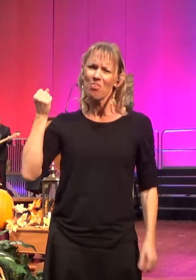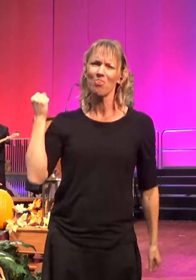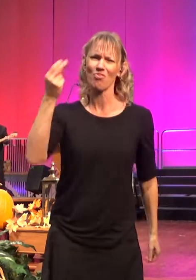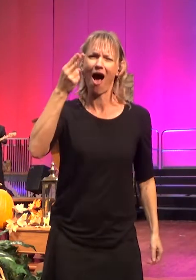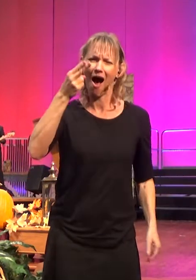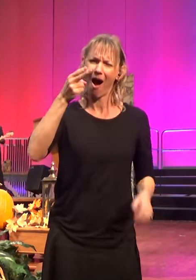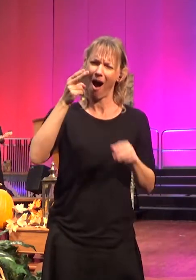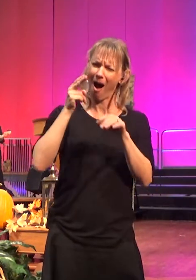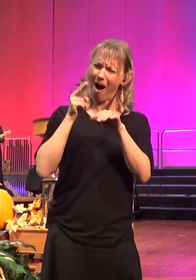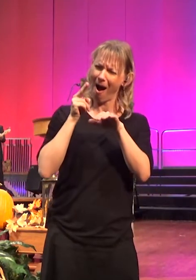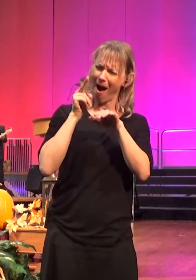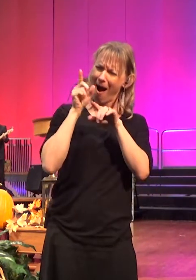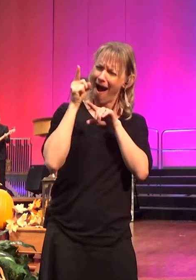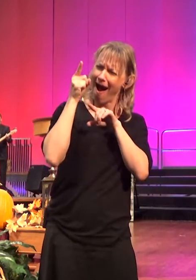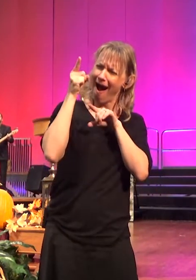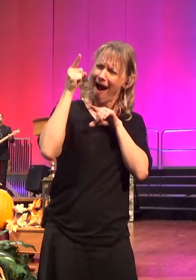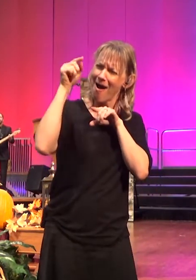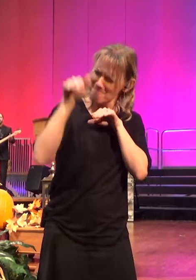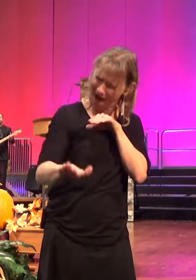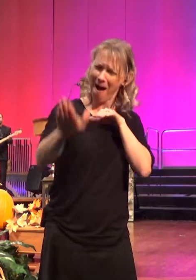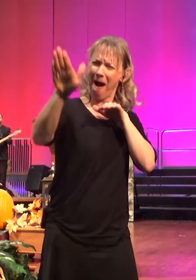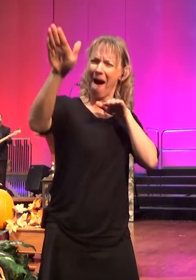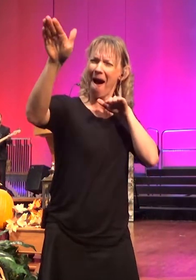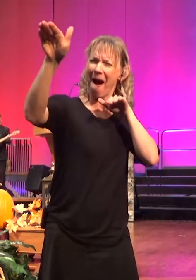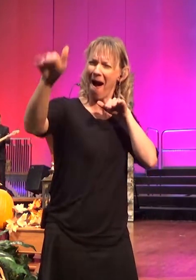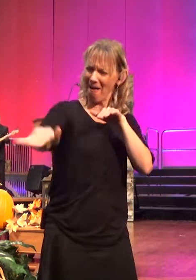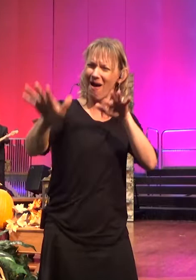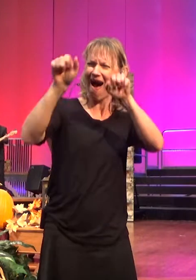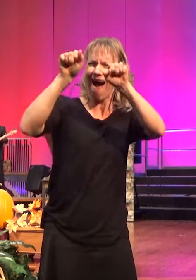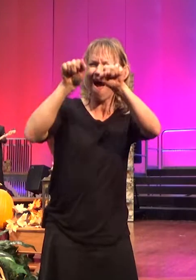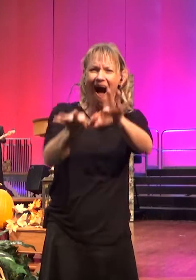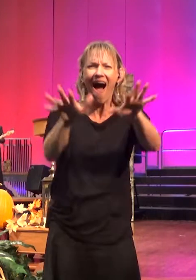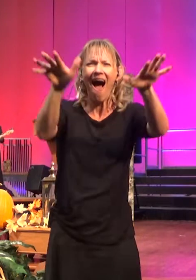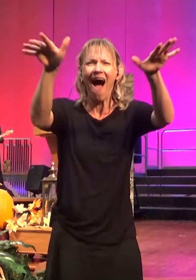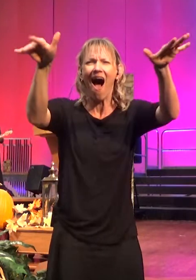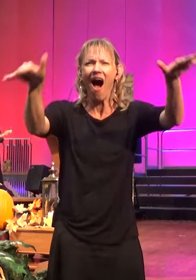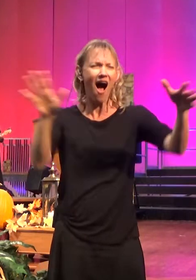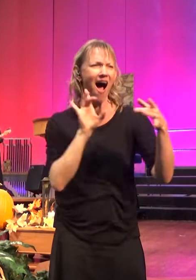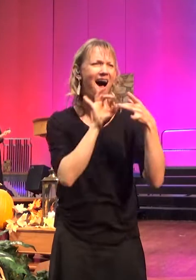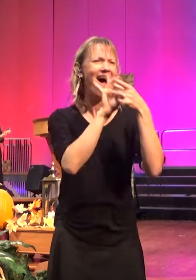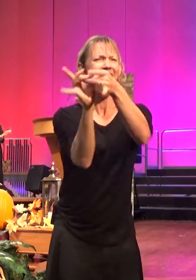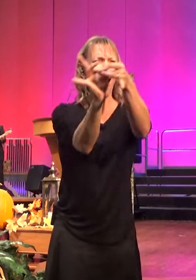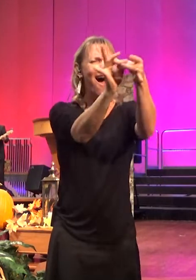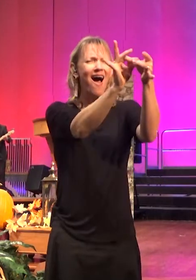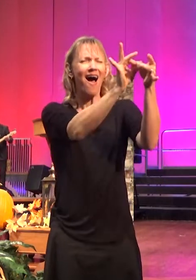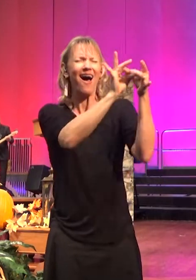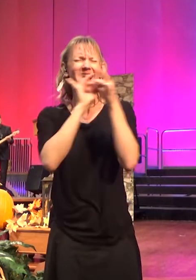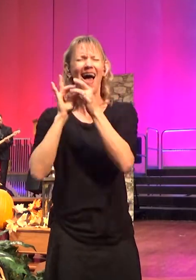and give it a throw. Where you gonna touch